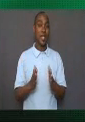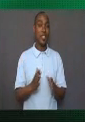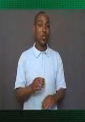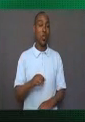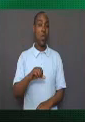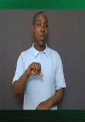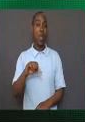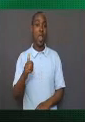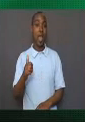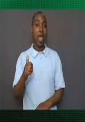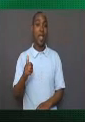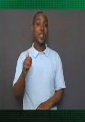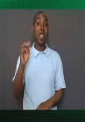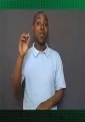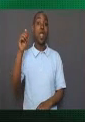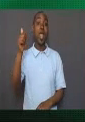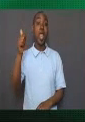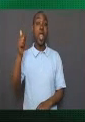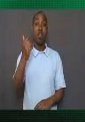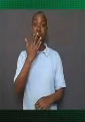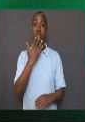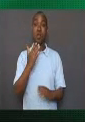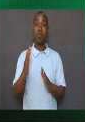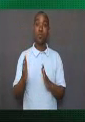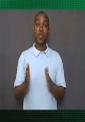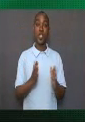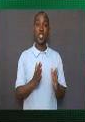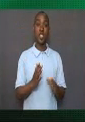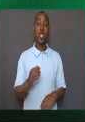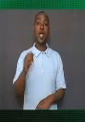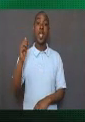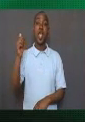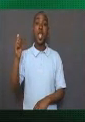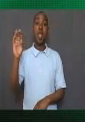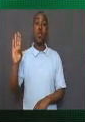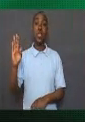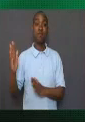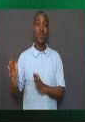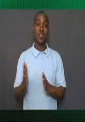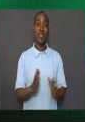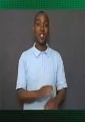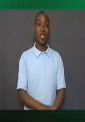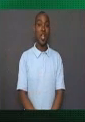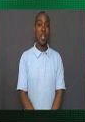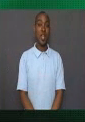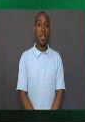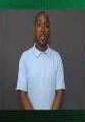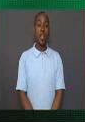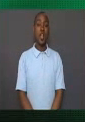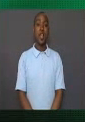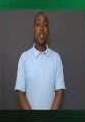type A blood and type AB blood. Type